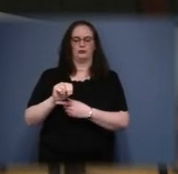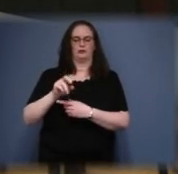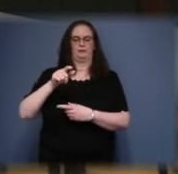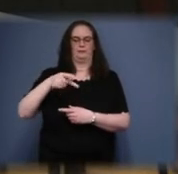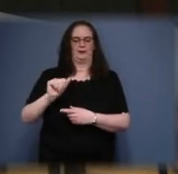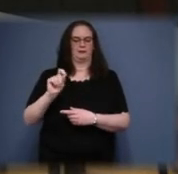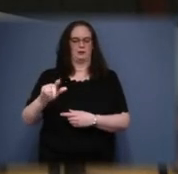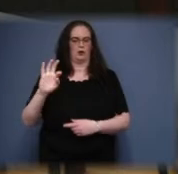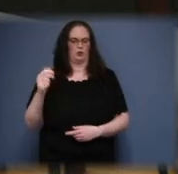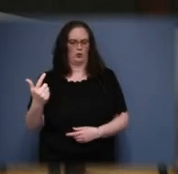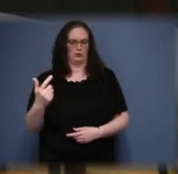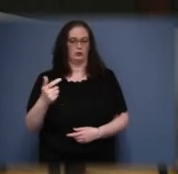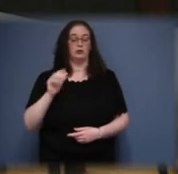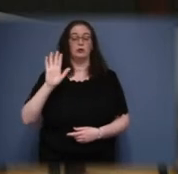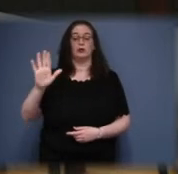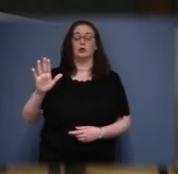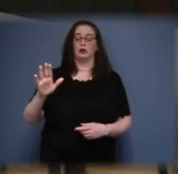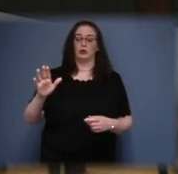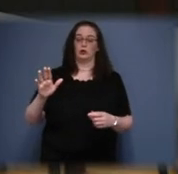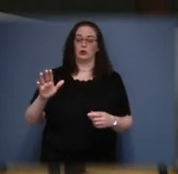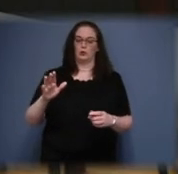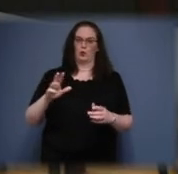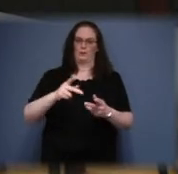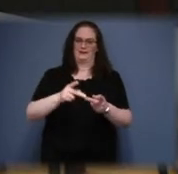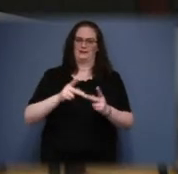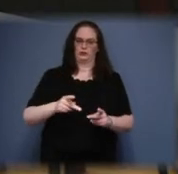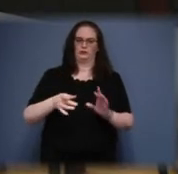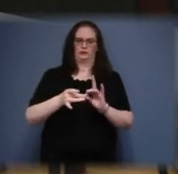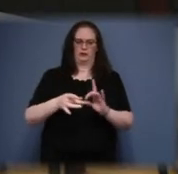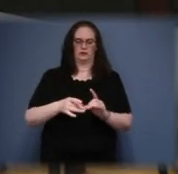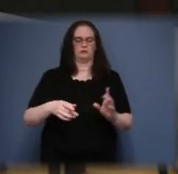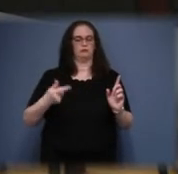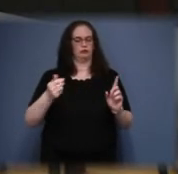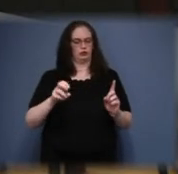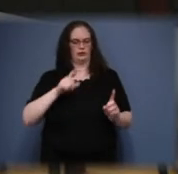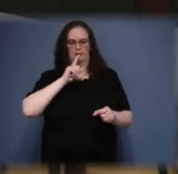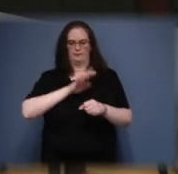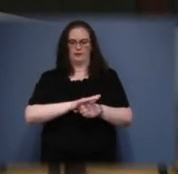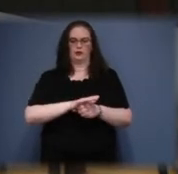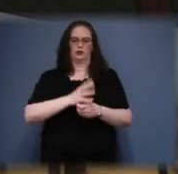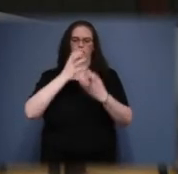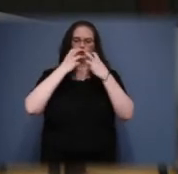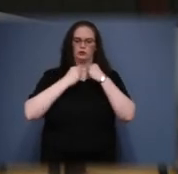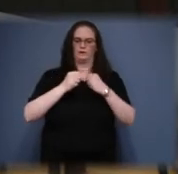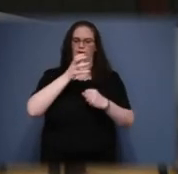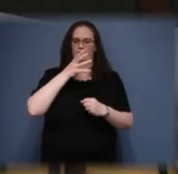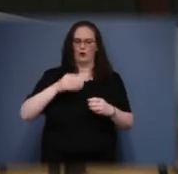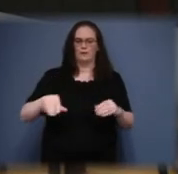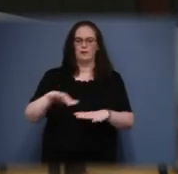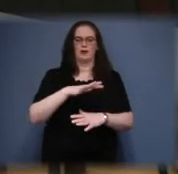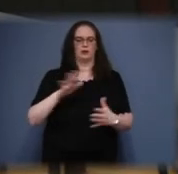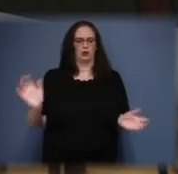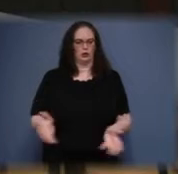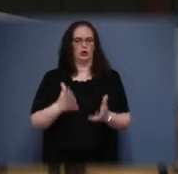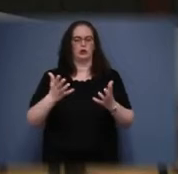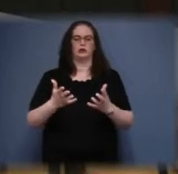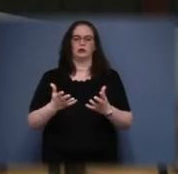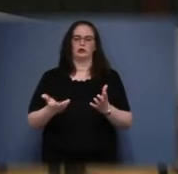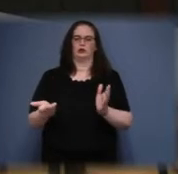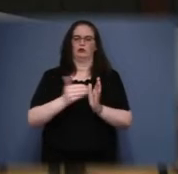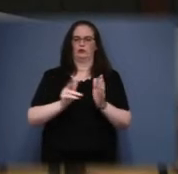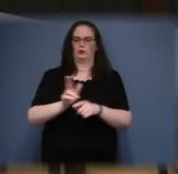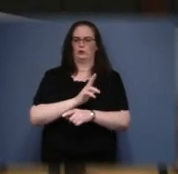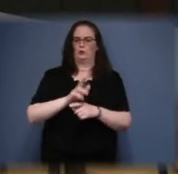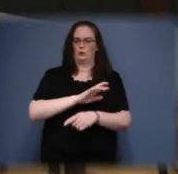conservationpa.org, your platform stated, Gene has committed to preserving farmland, encouraging renewable energy,